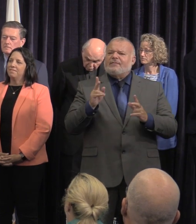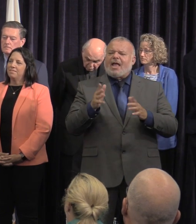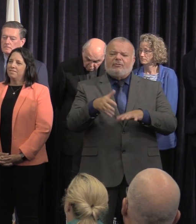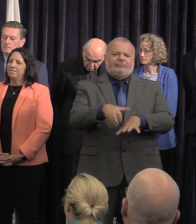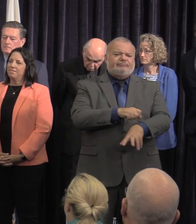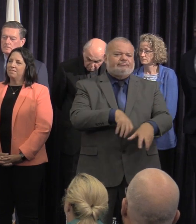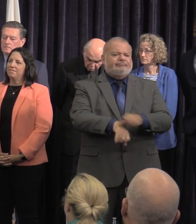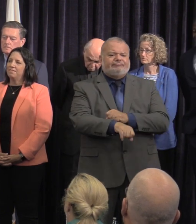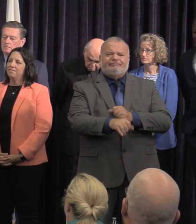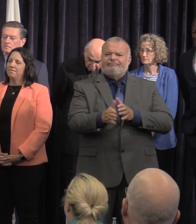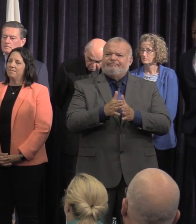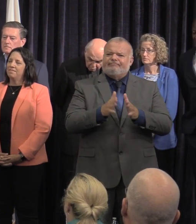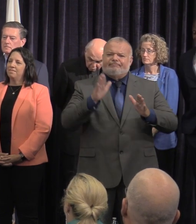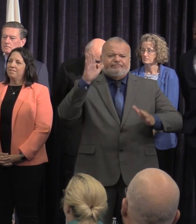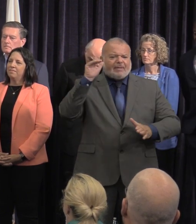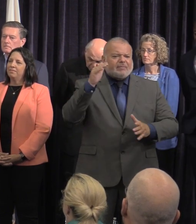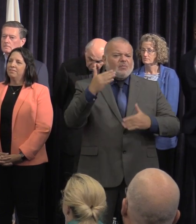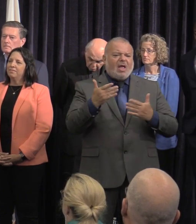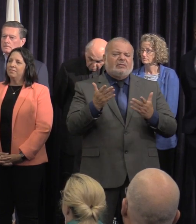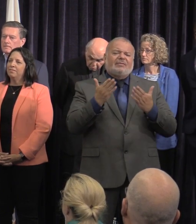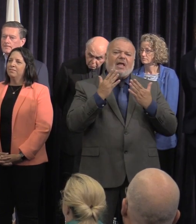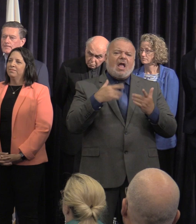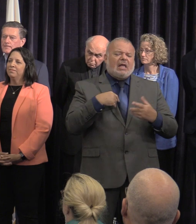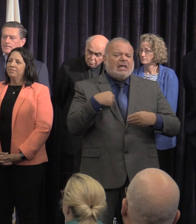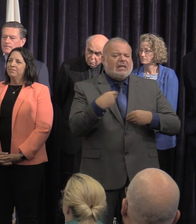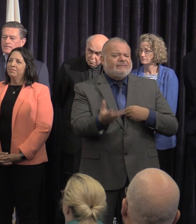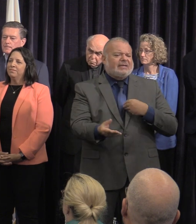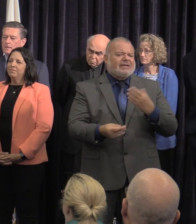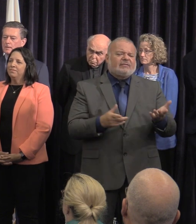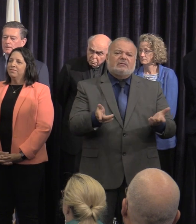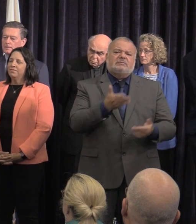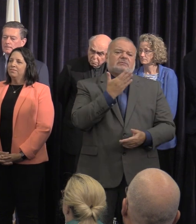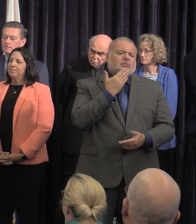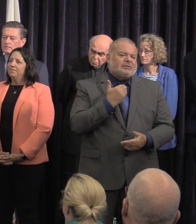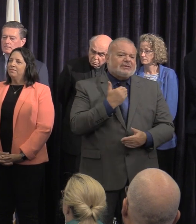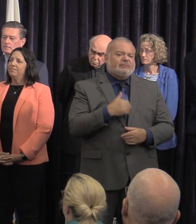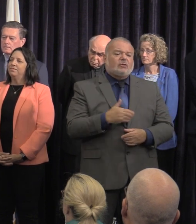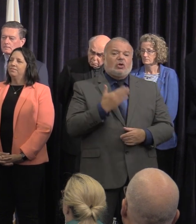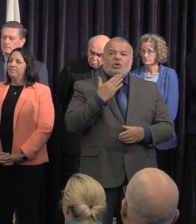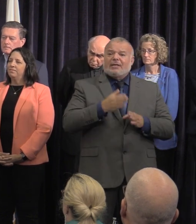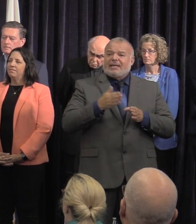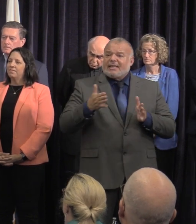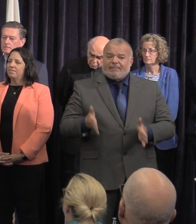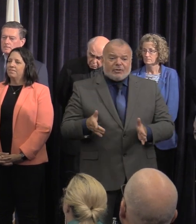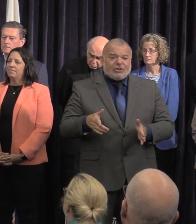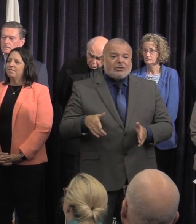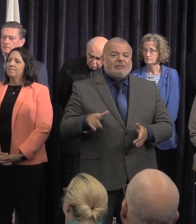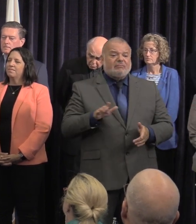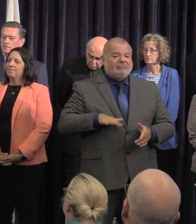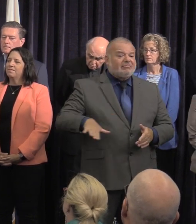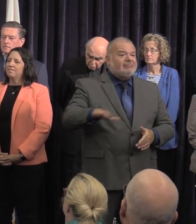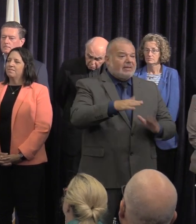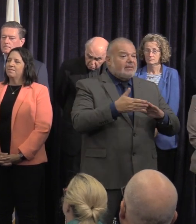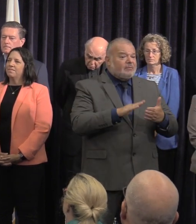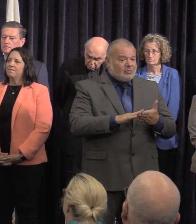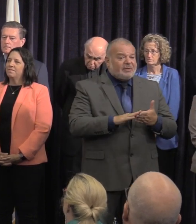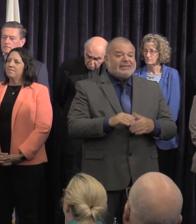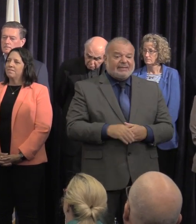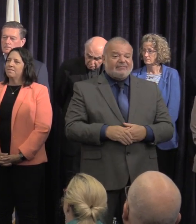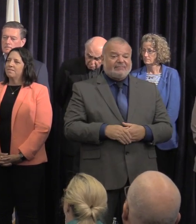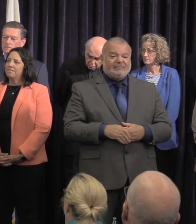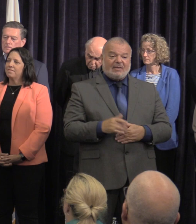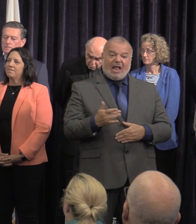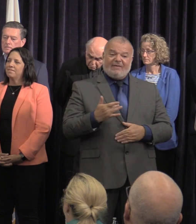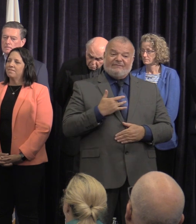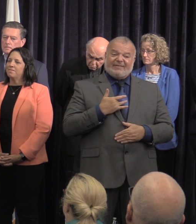and generous, and they will make such good neighbors for the communities that they bless. And as